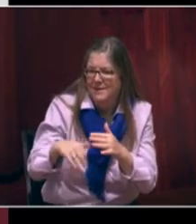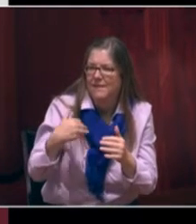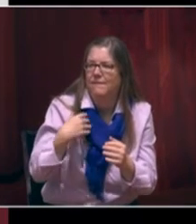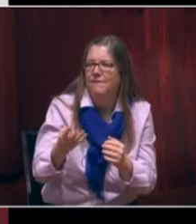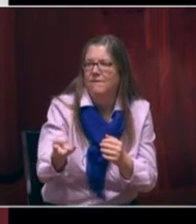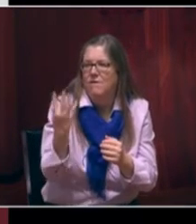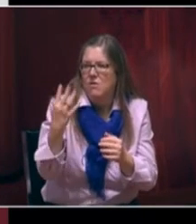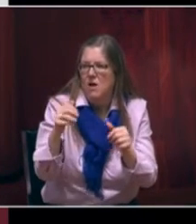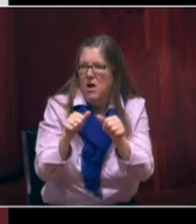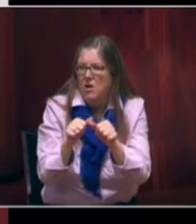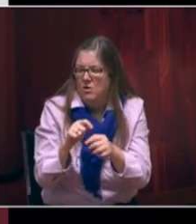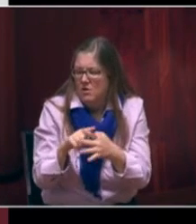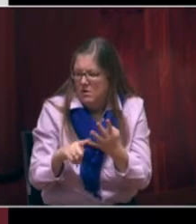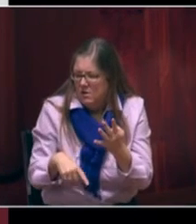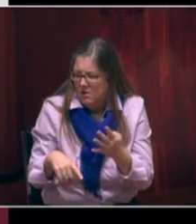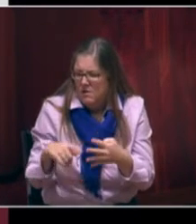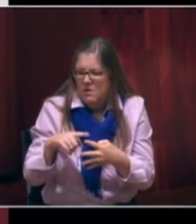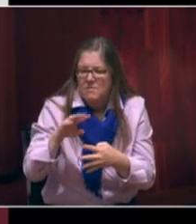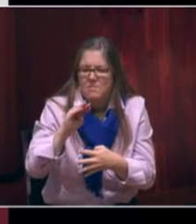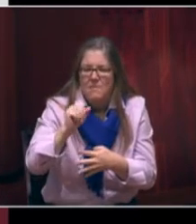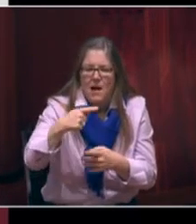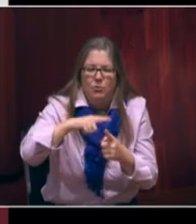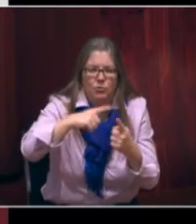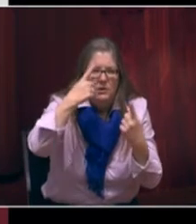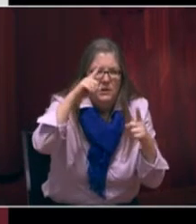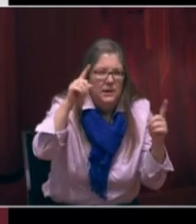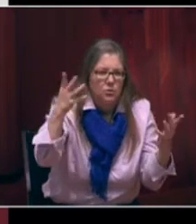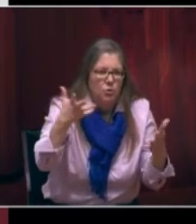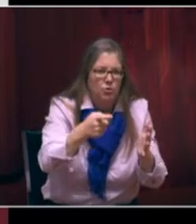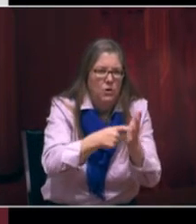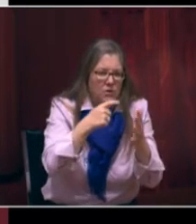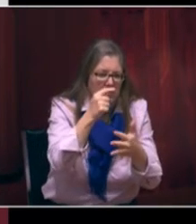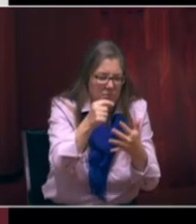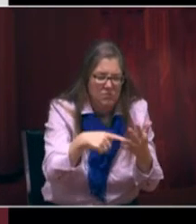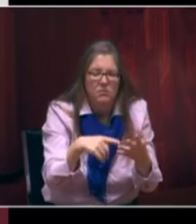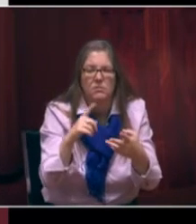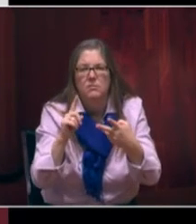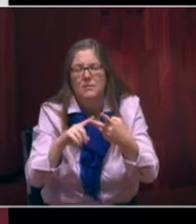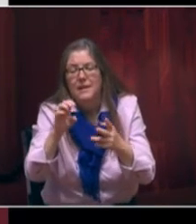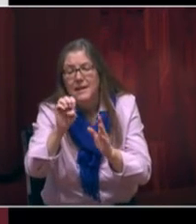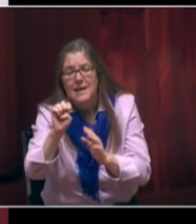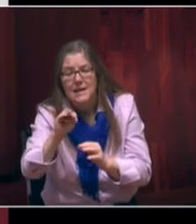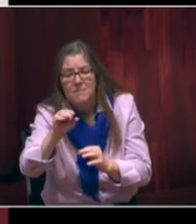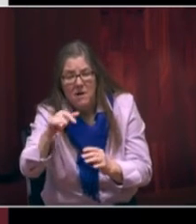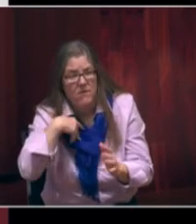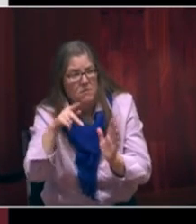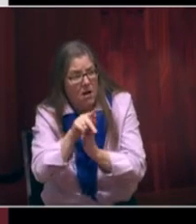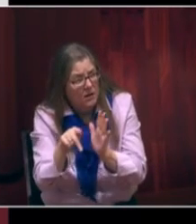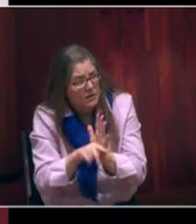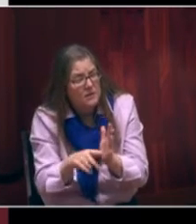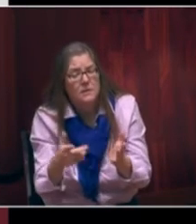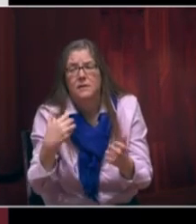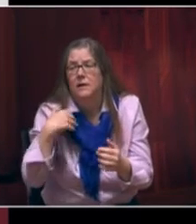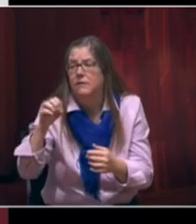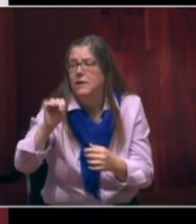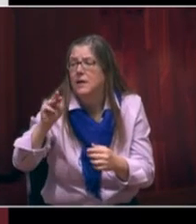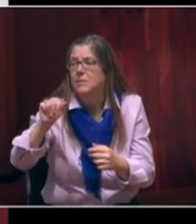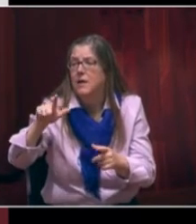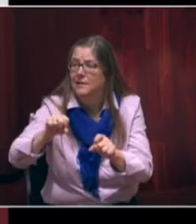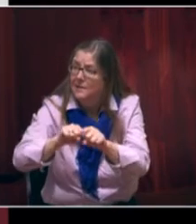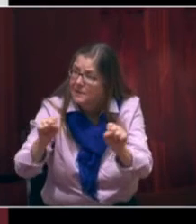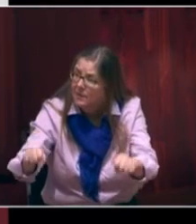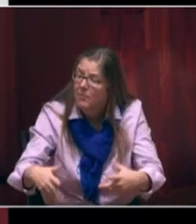it's going to touch on that map to the success criteria. We're going to ask you a question about, do you have email policies in place? Do you have email systems in place? A question